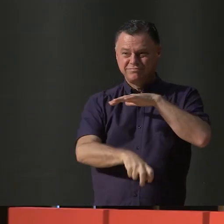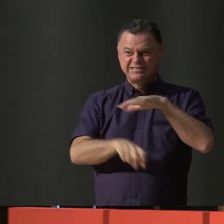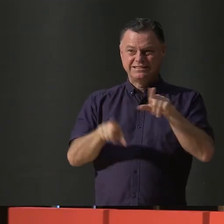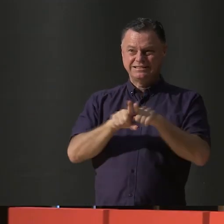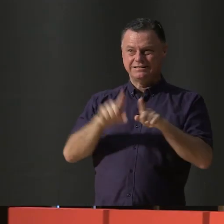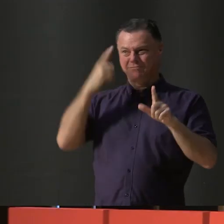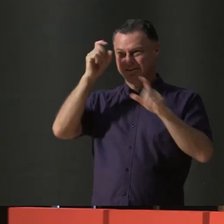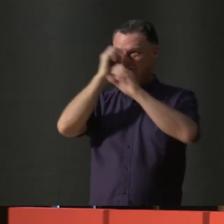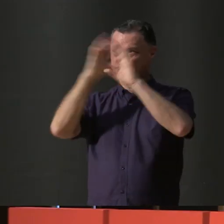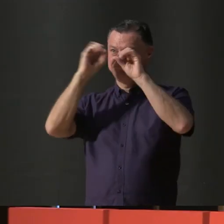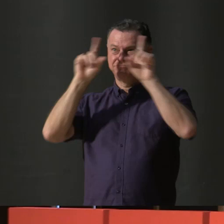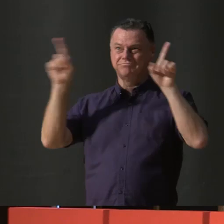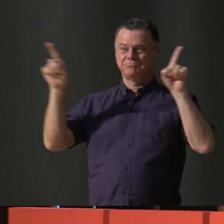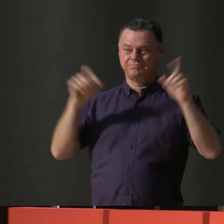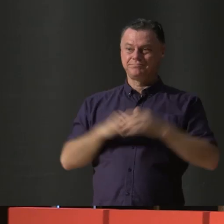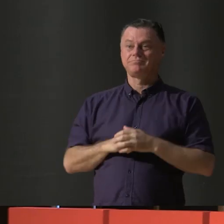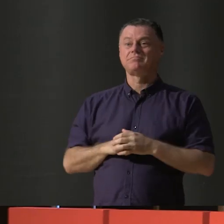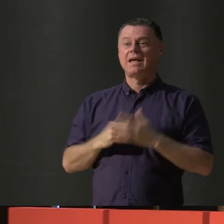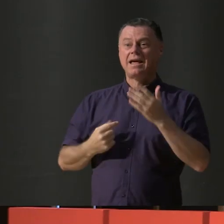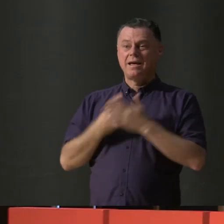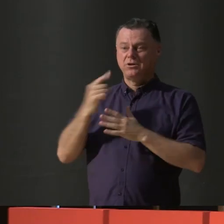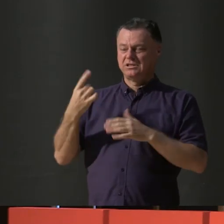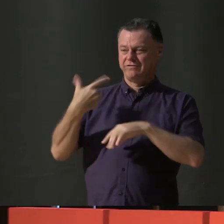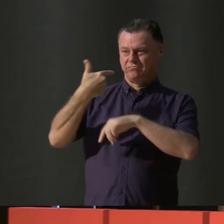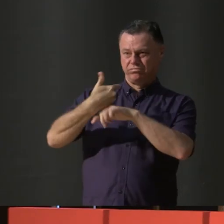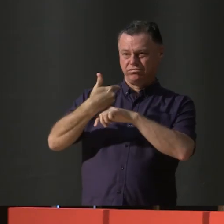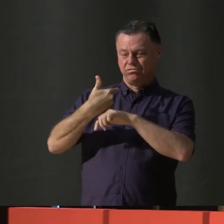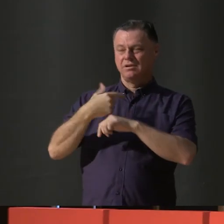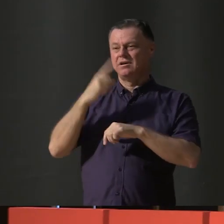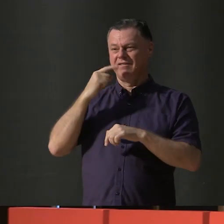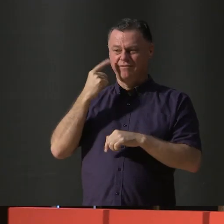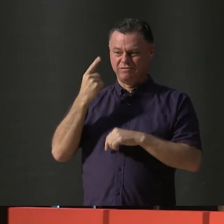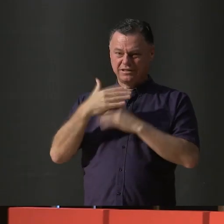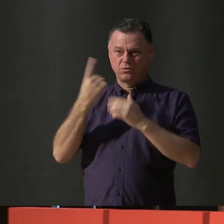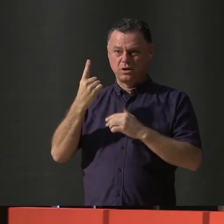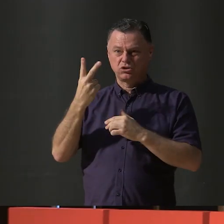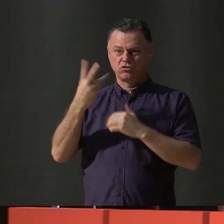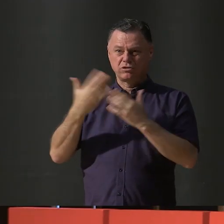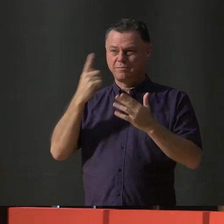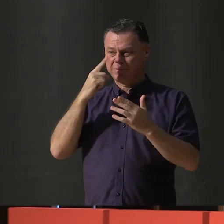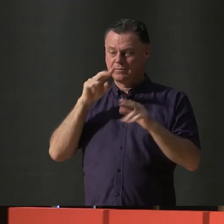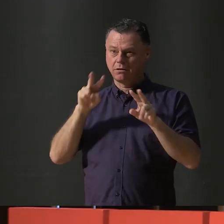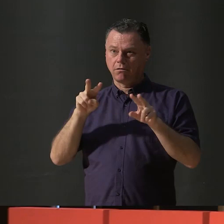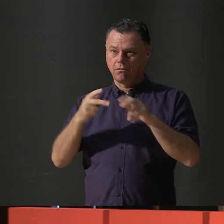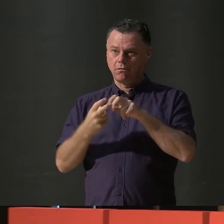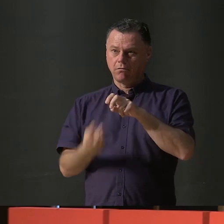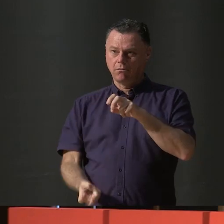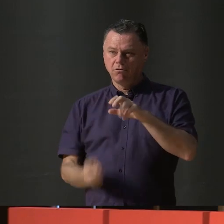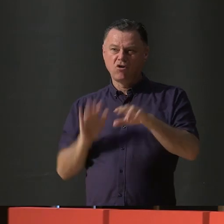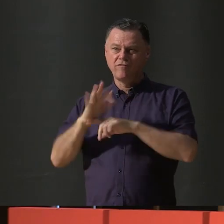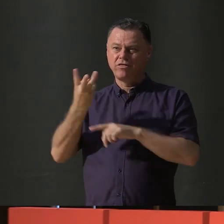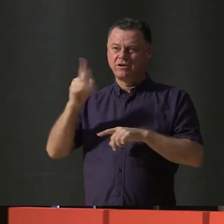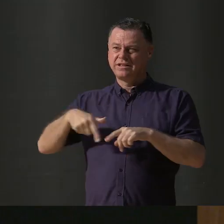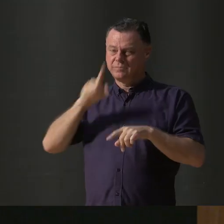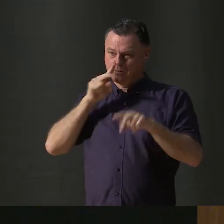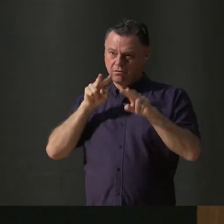month of the attacks, she had attracted over 300,000 followers with her first-hand account of the war in